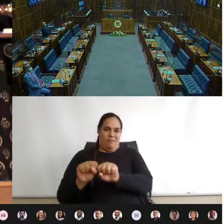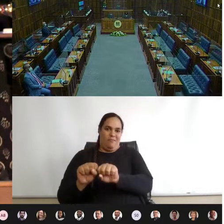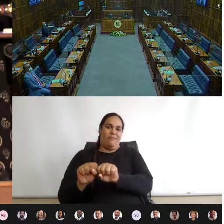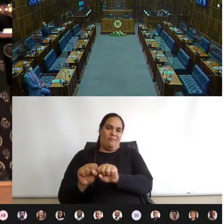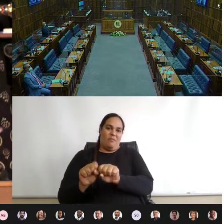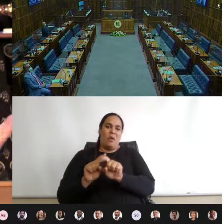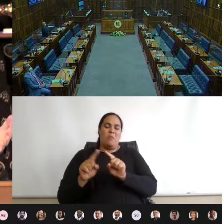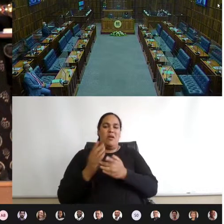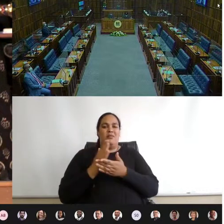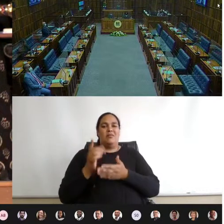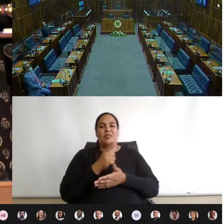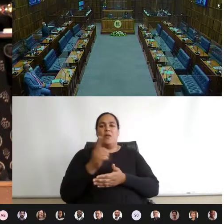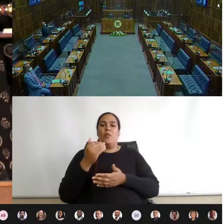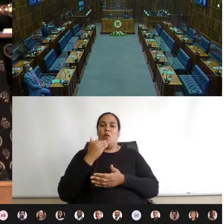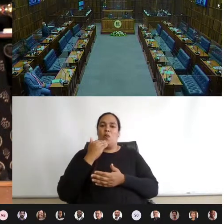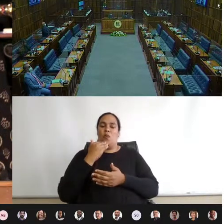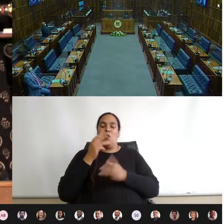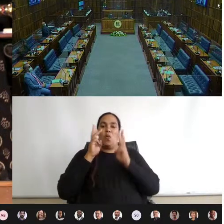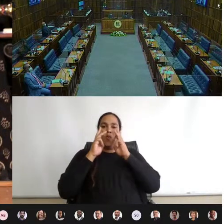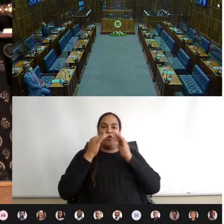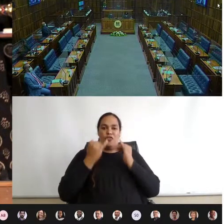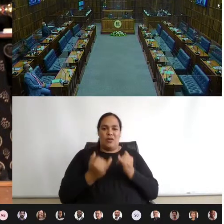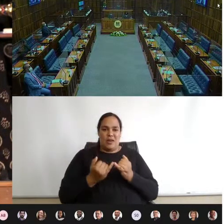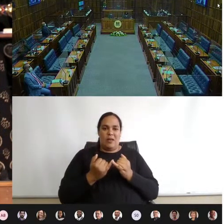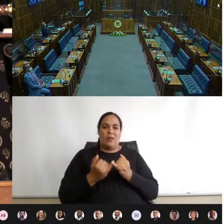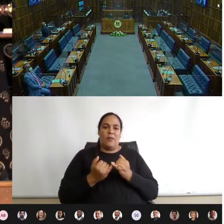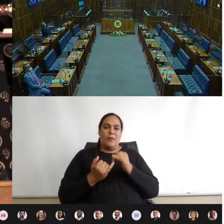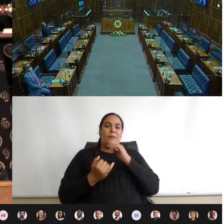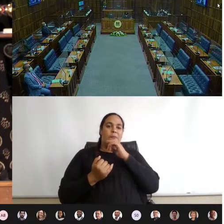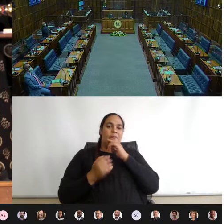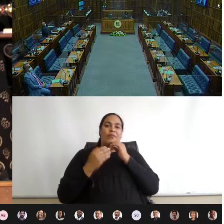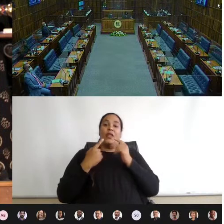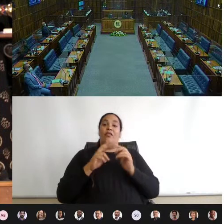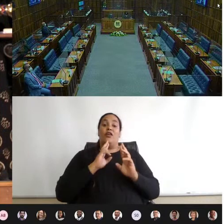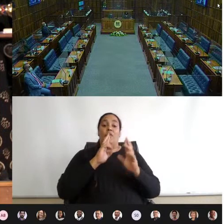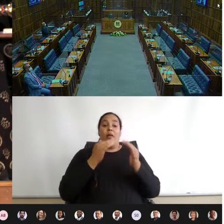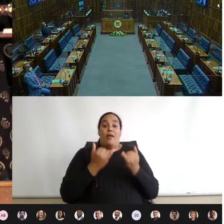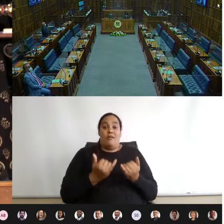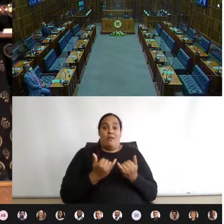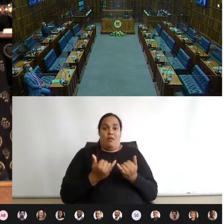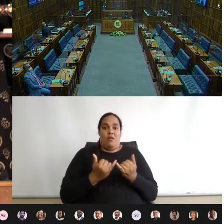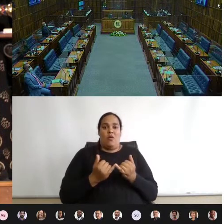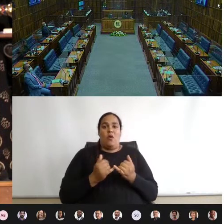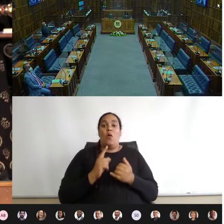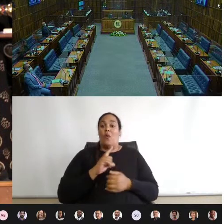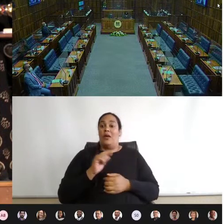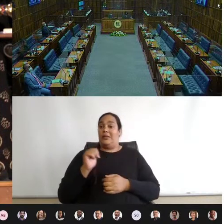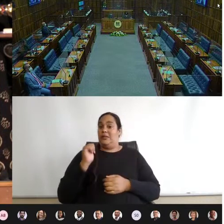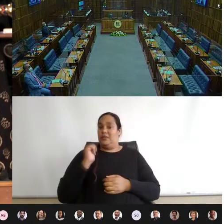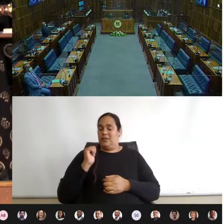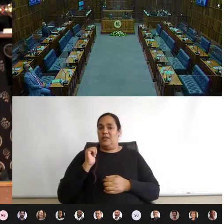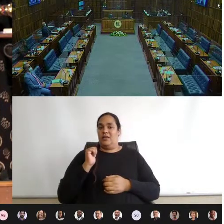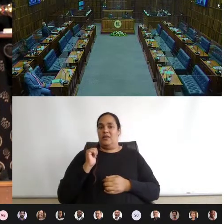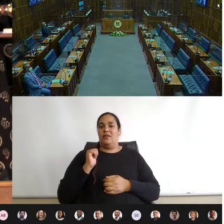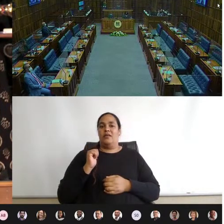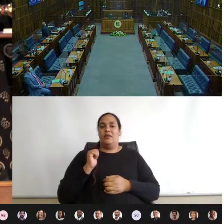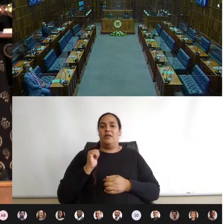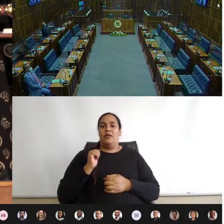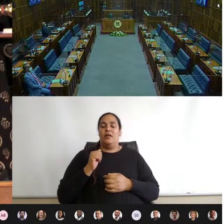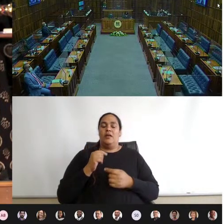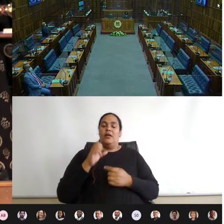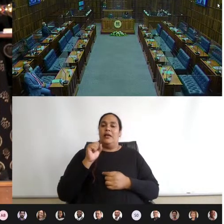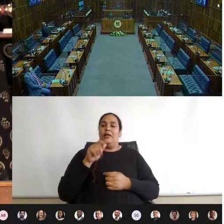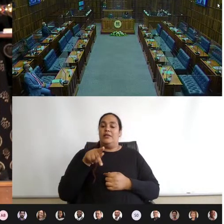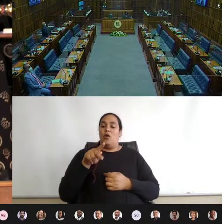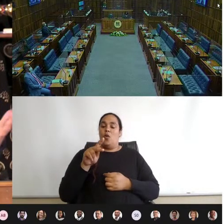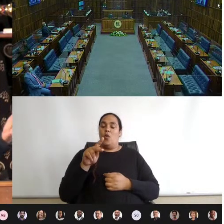you who have tuned in and are watching this reply right now, of course, yesterday in the State of the Province